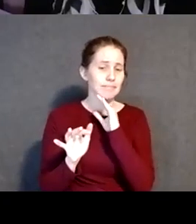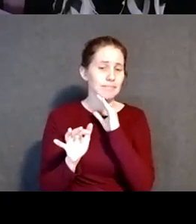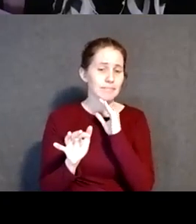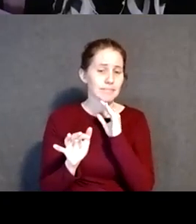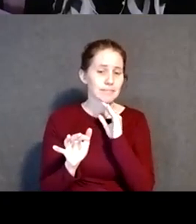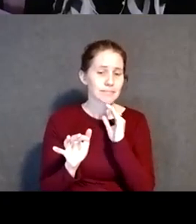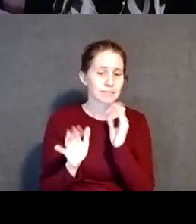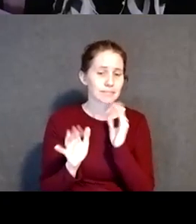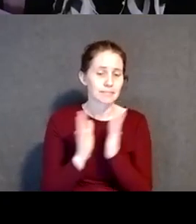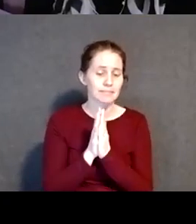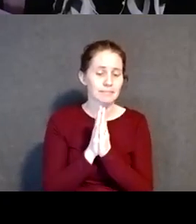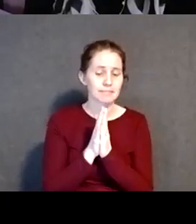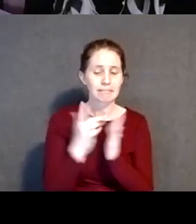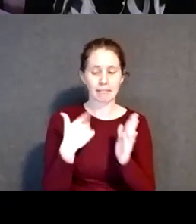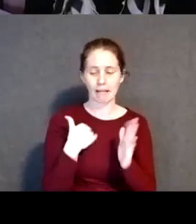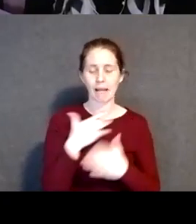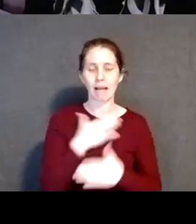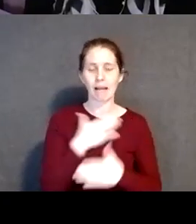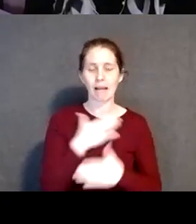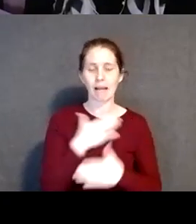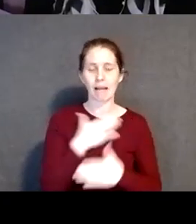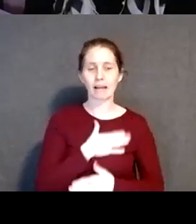I enjoy